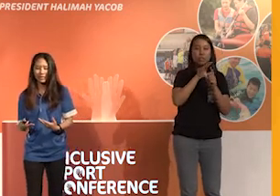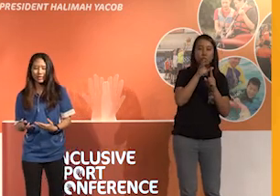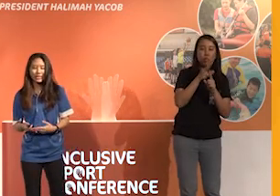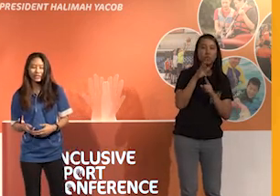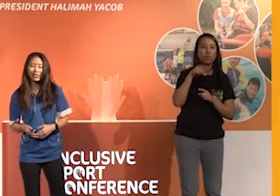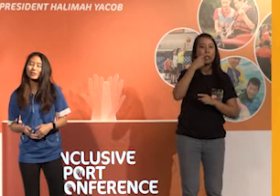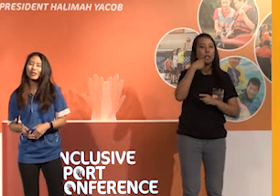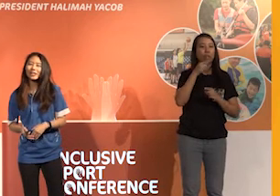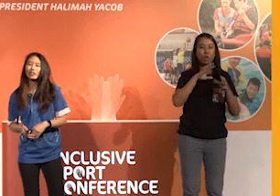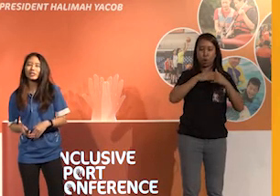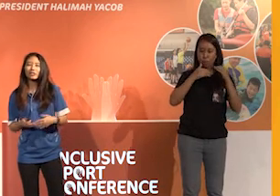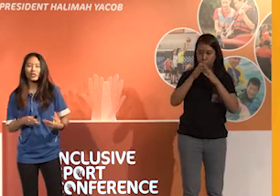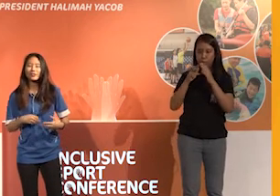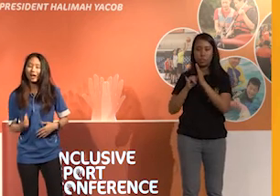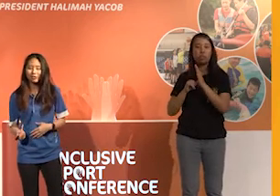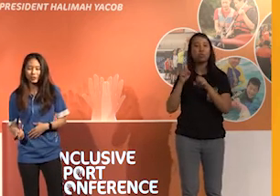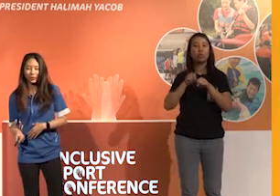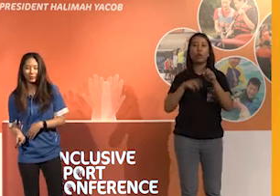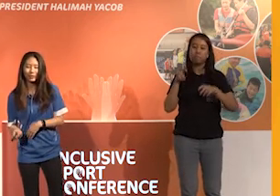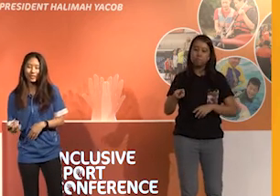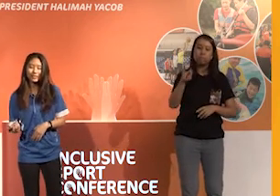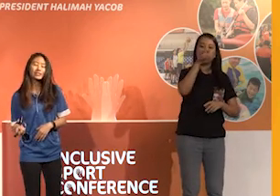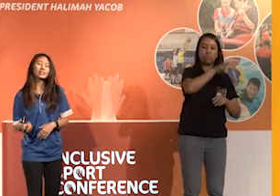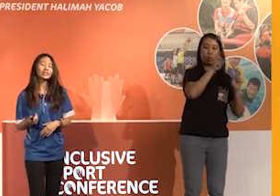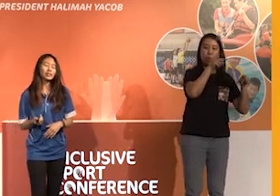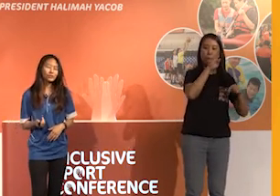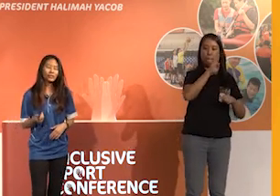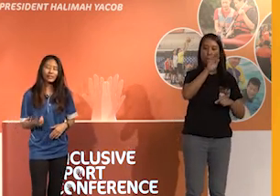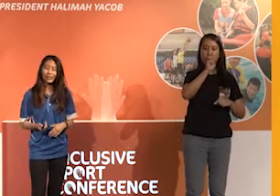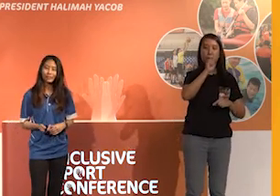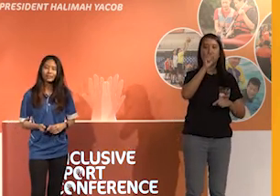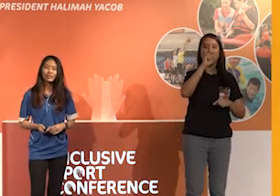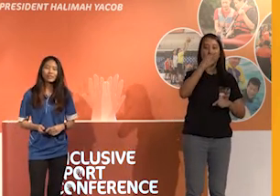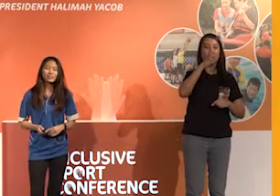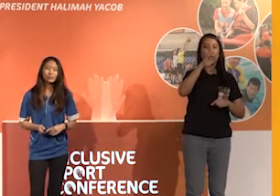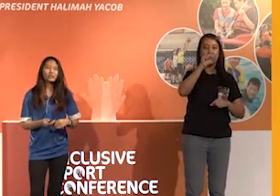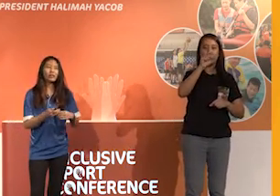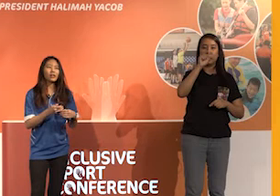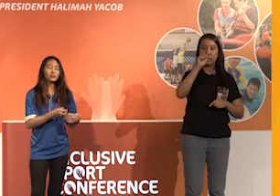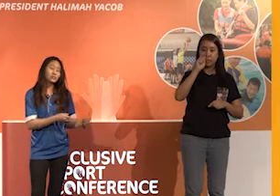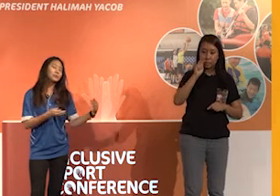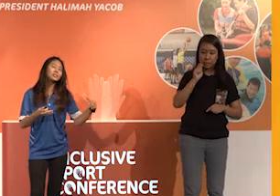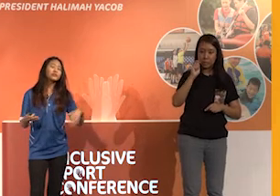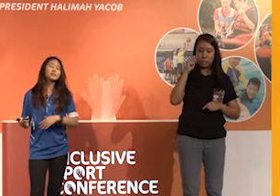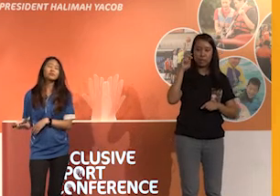community. So that's when I actually transferred out to a Bethesda Katong kindergarten, which is a mainstream school for